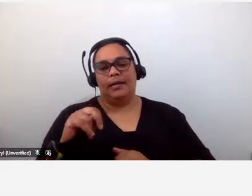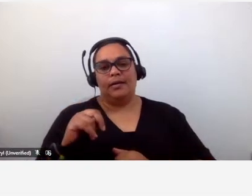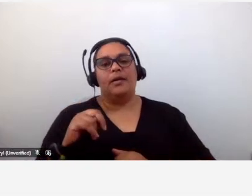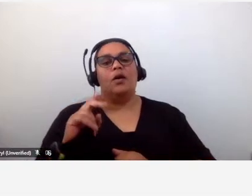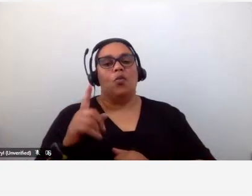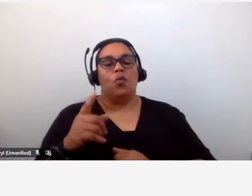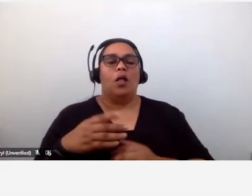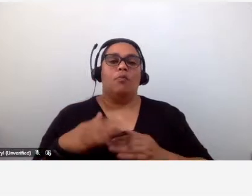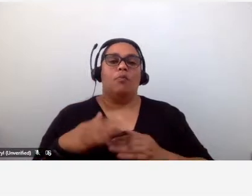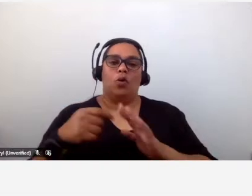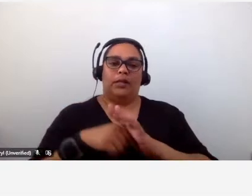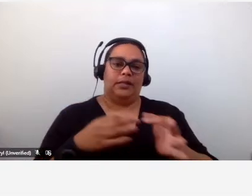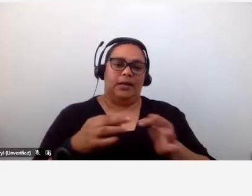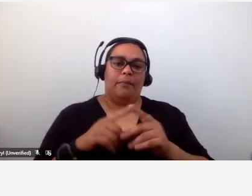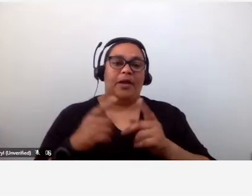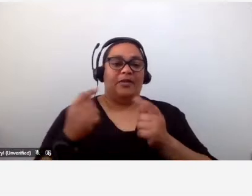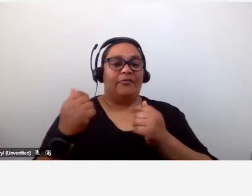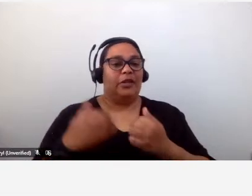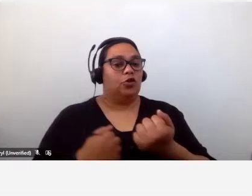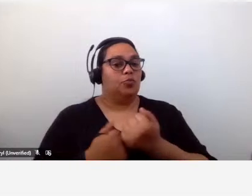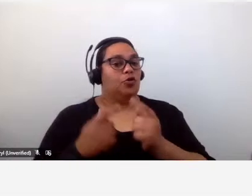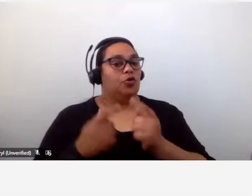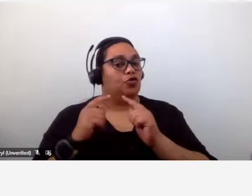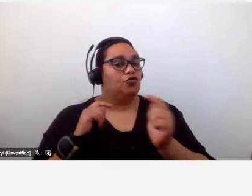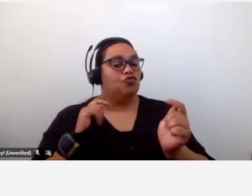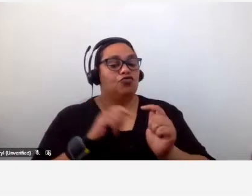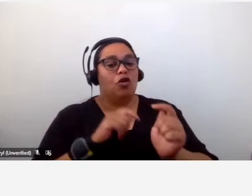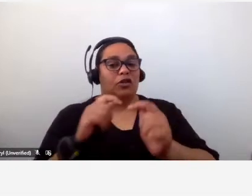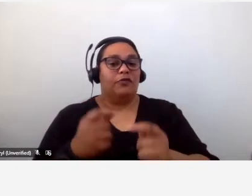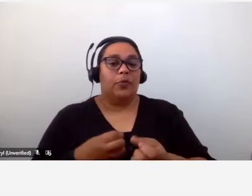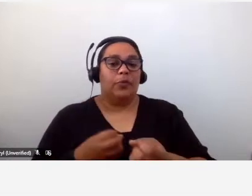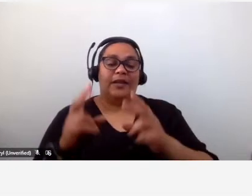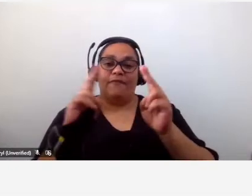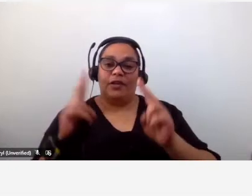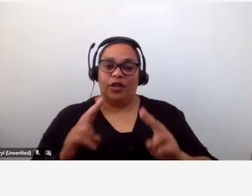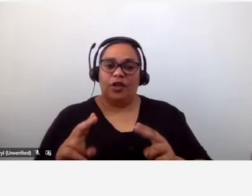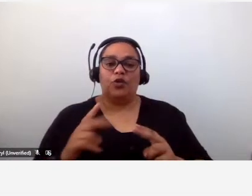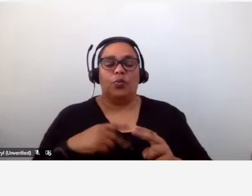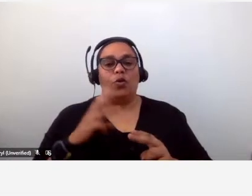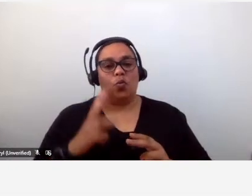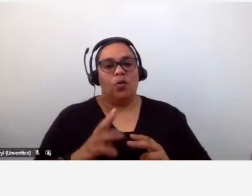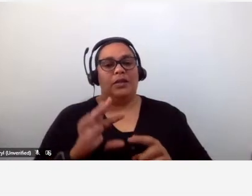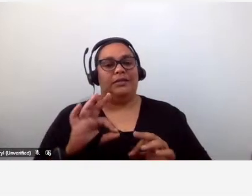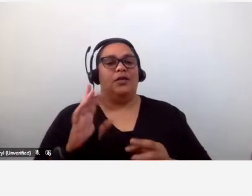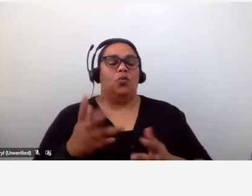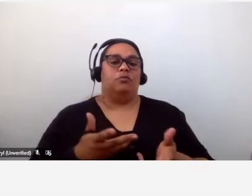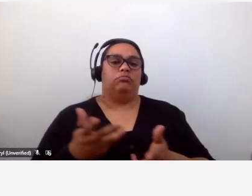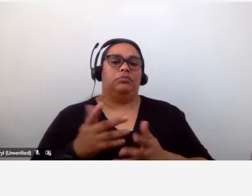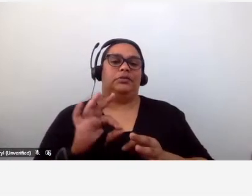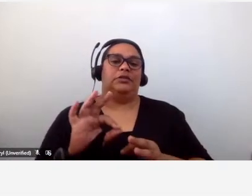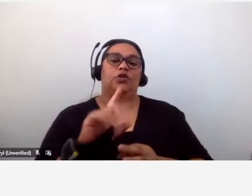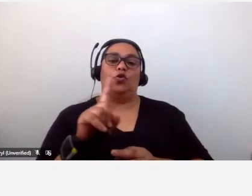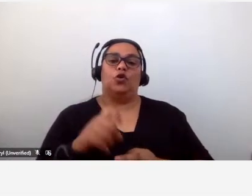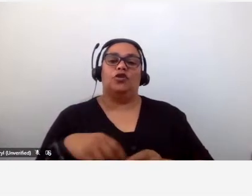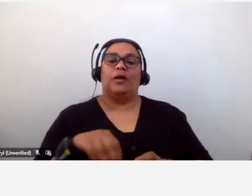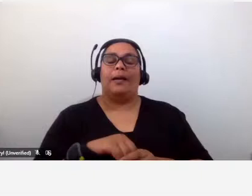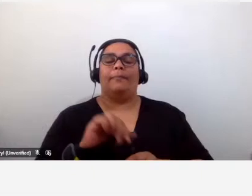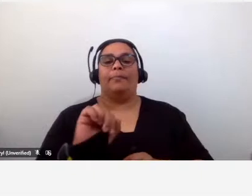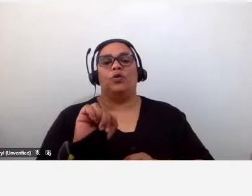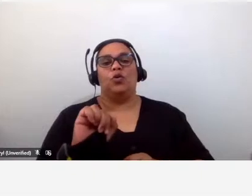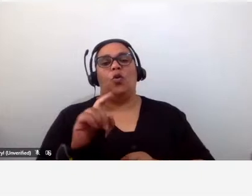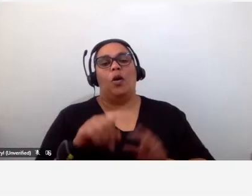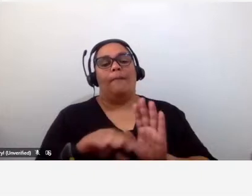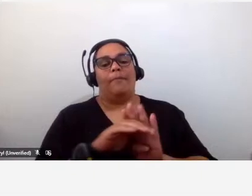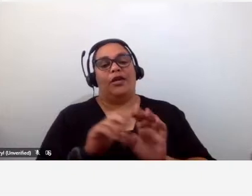Other than financial support and transfers that we give to federations, he will certainly speak to that in your question on